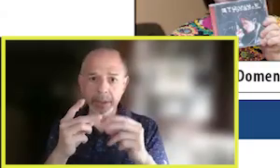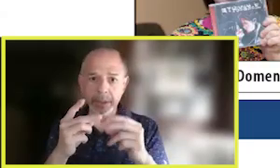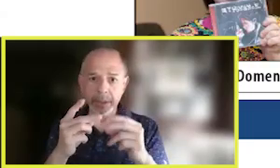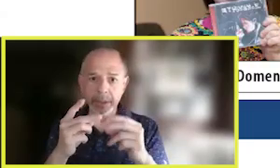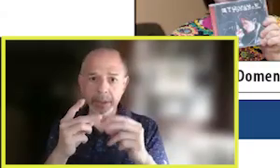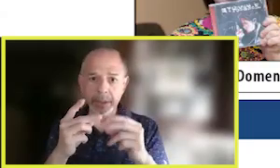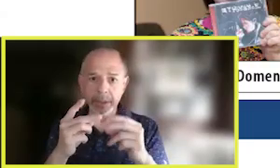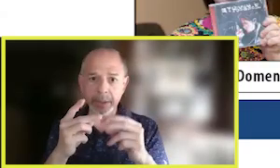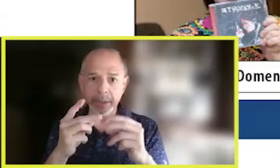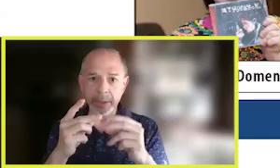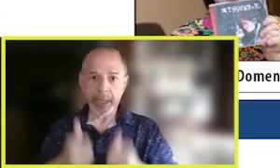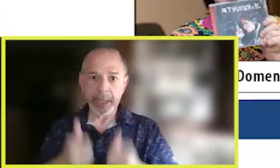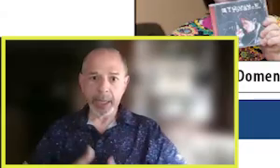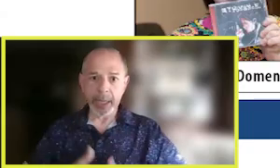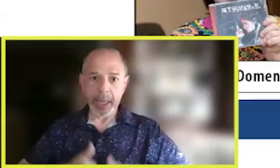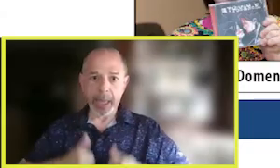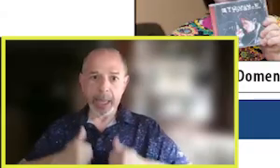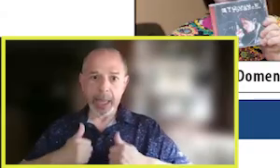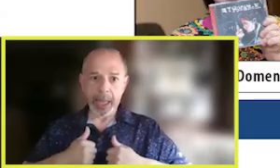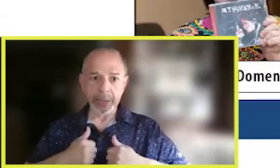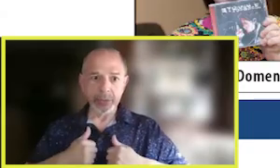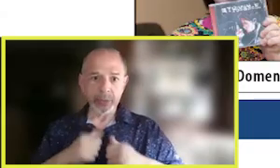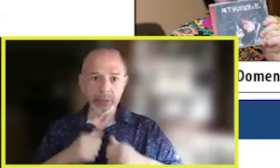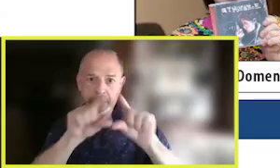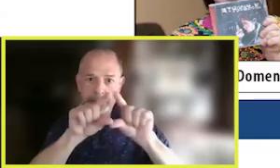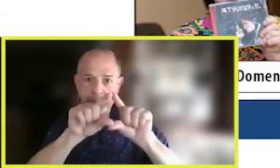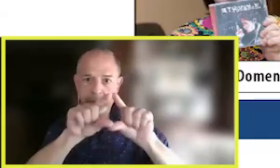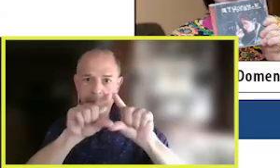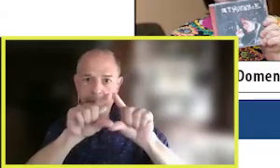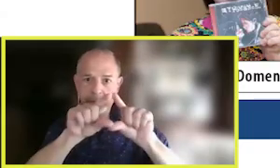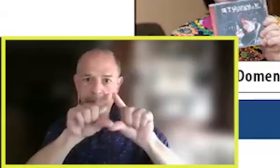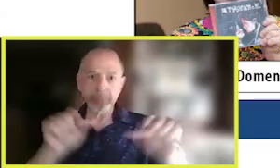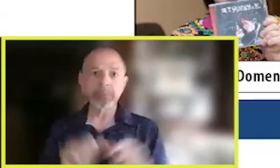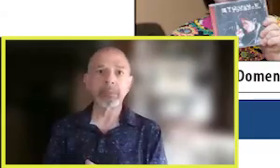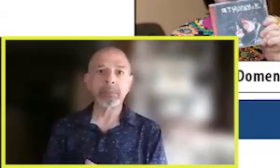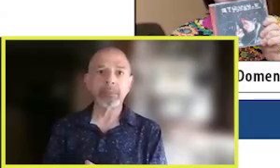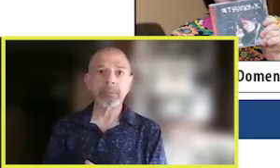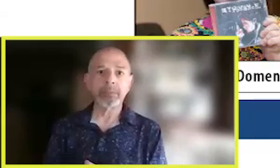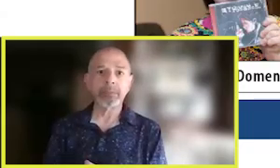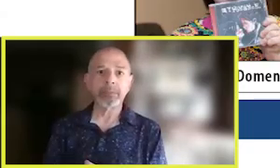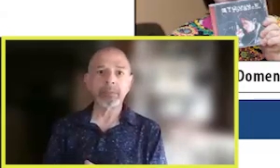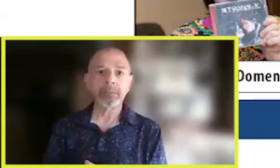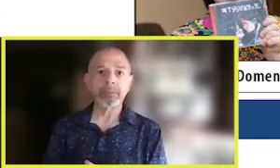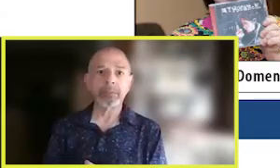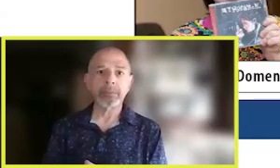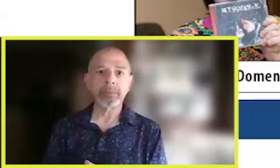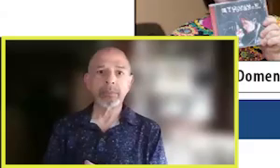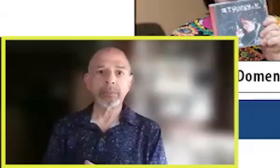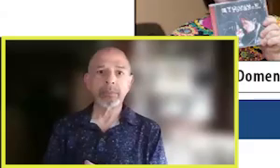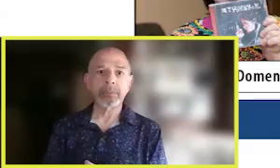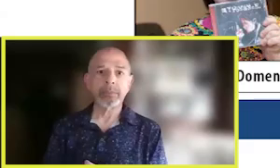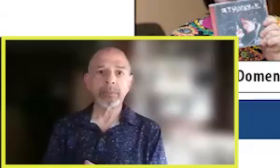www.advocatesinaction.org, and a screenshot of the 2026 Leadership Series telling their Trailblazer stories on a Zoom meeting.